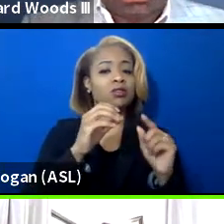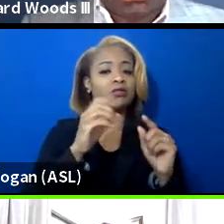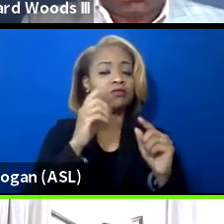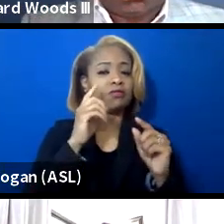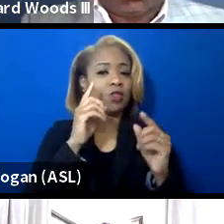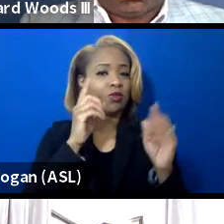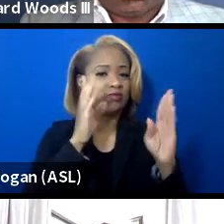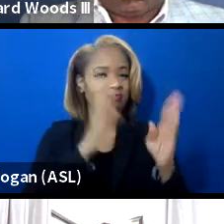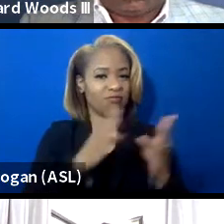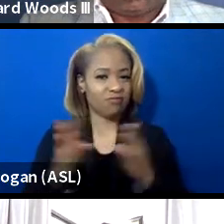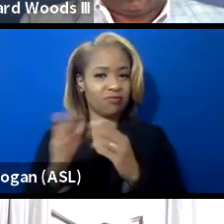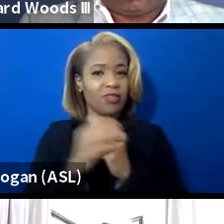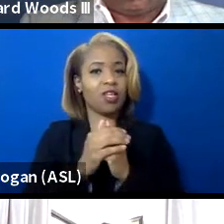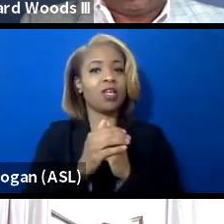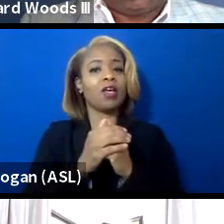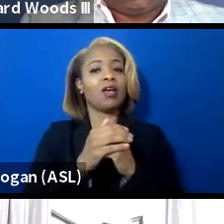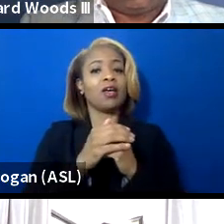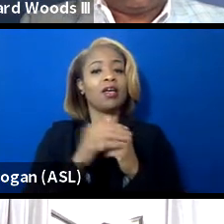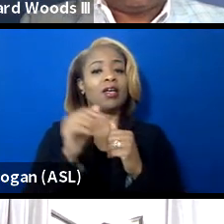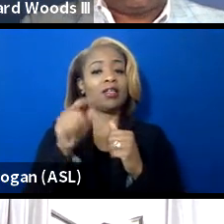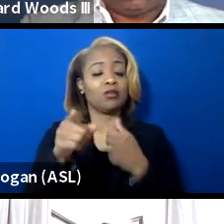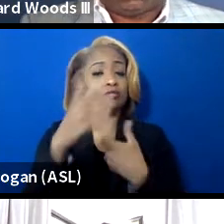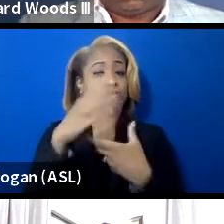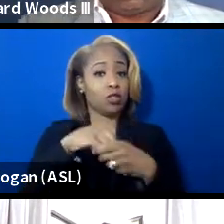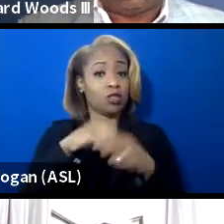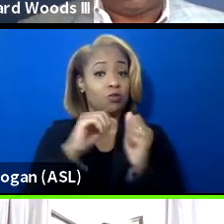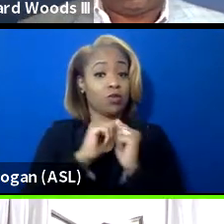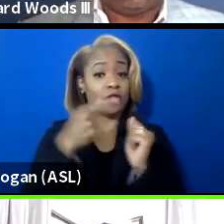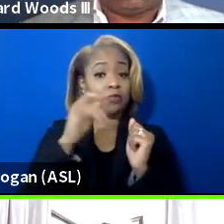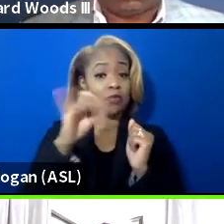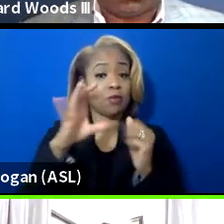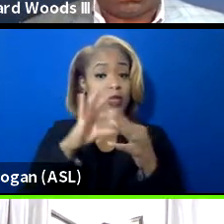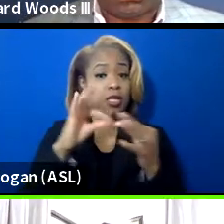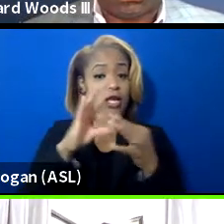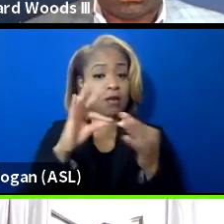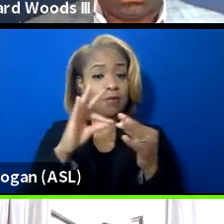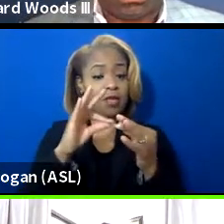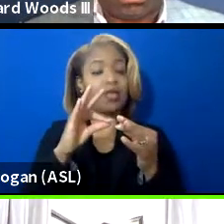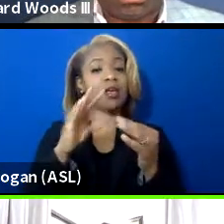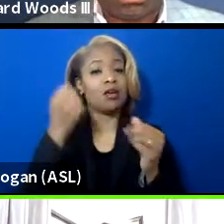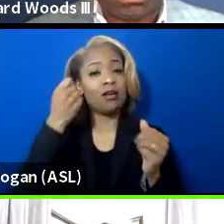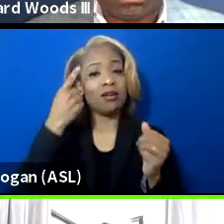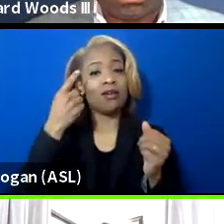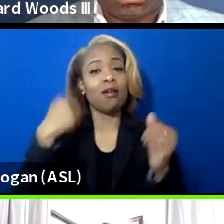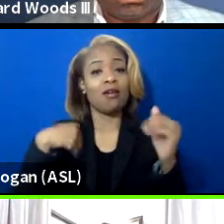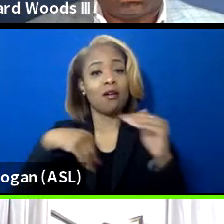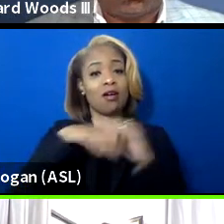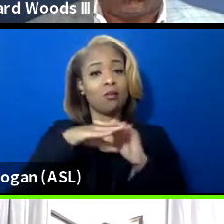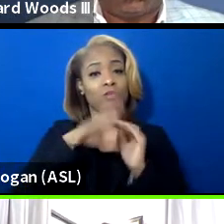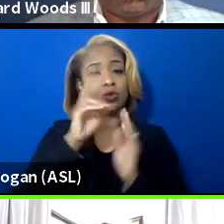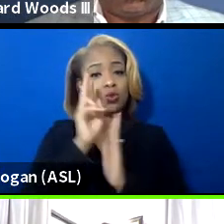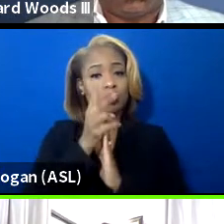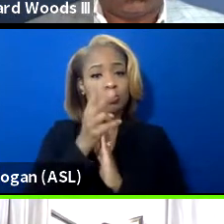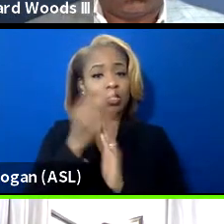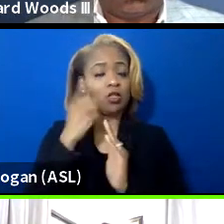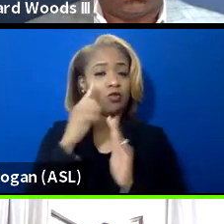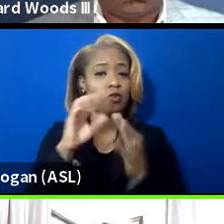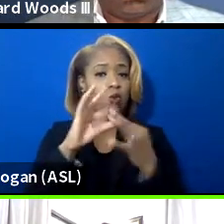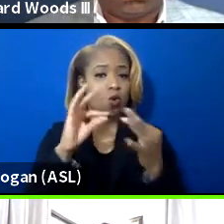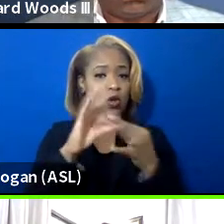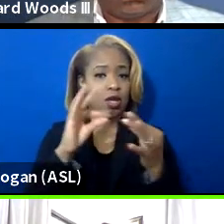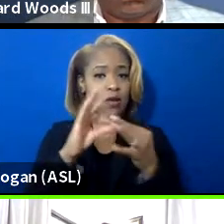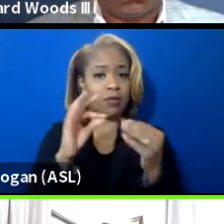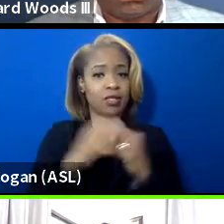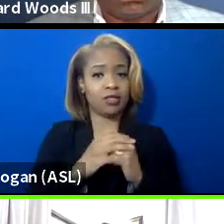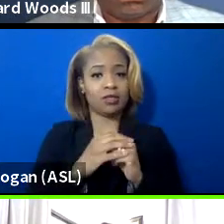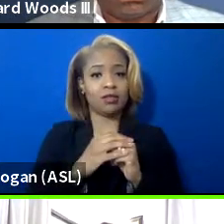commission. To those members of the public participating in public comment, please note you will have no more than 2 minutes to address the commission this